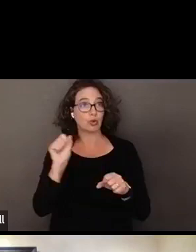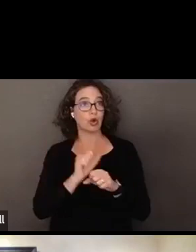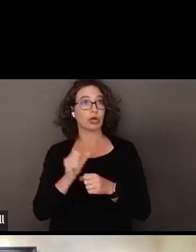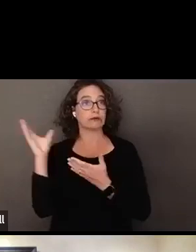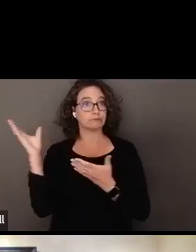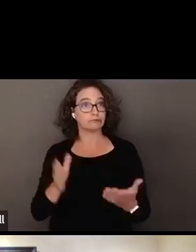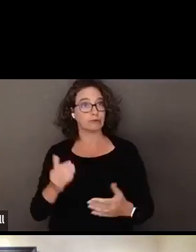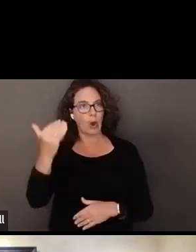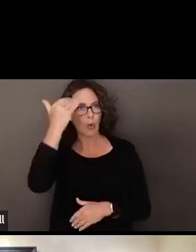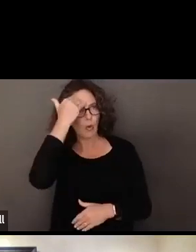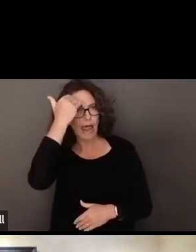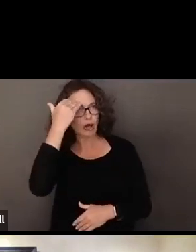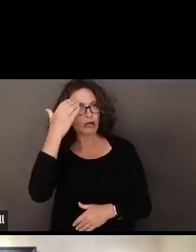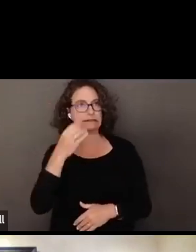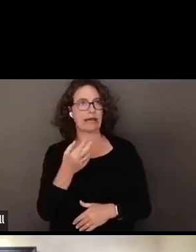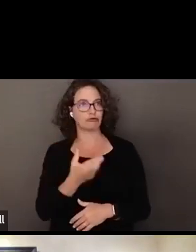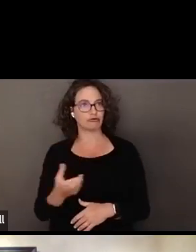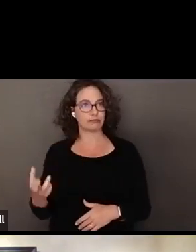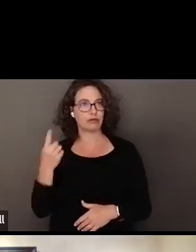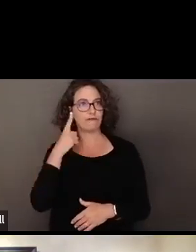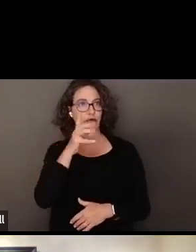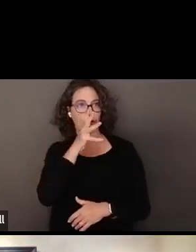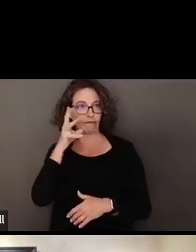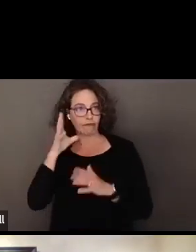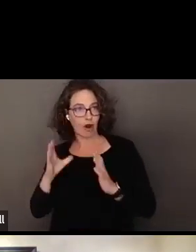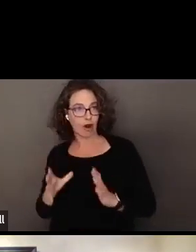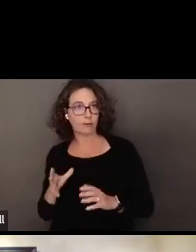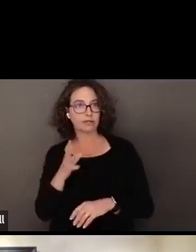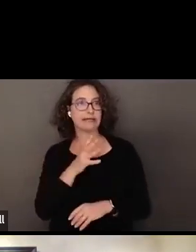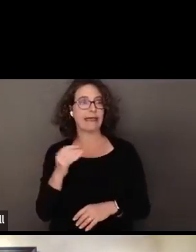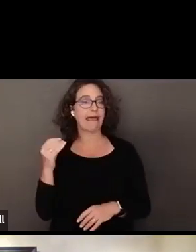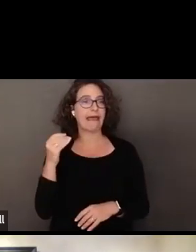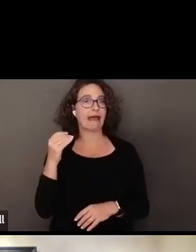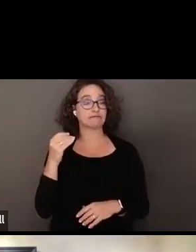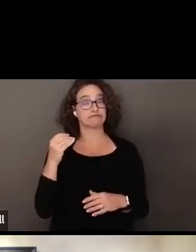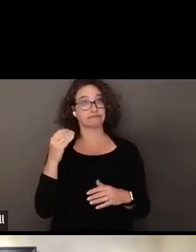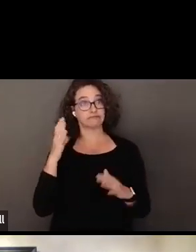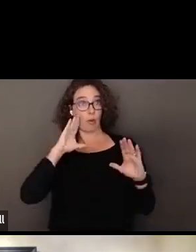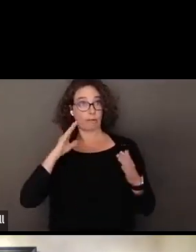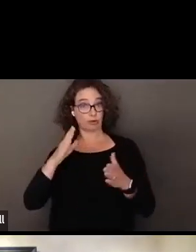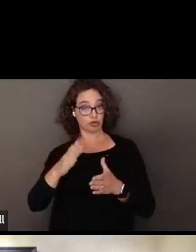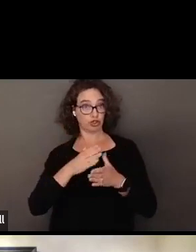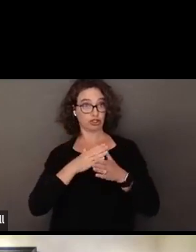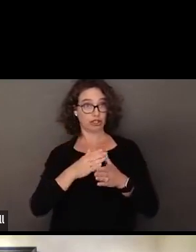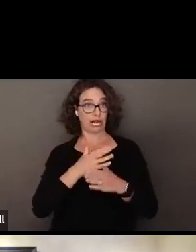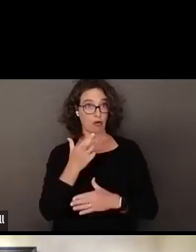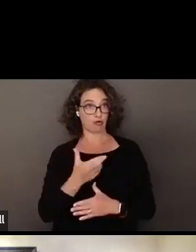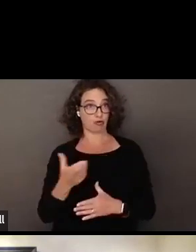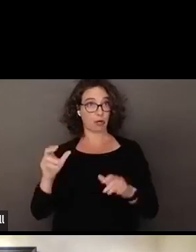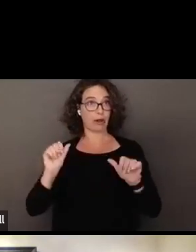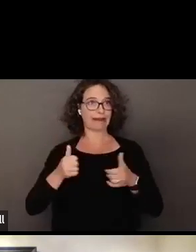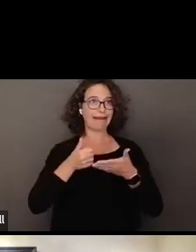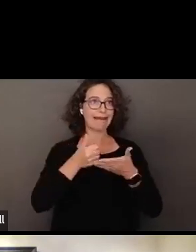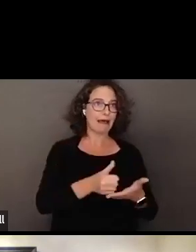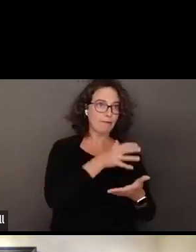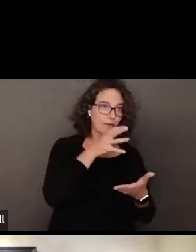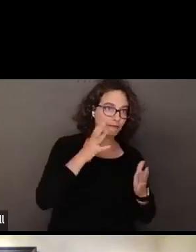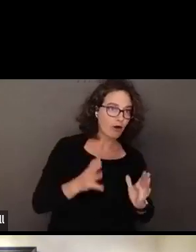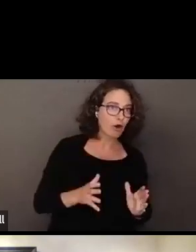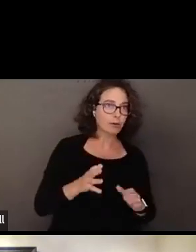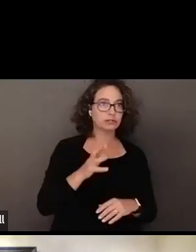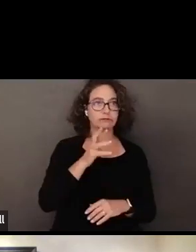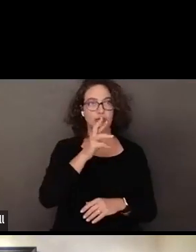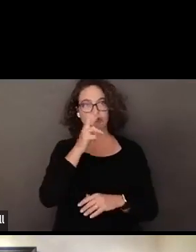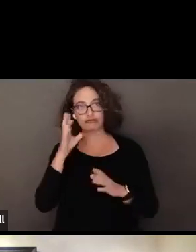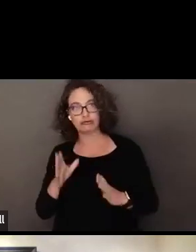resources to farmers and to share the resources that can help farmers and ranchers and their family